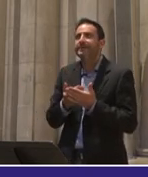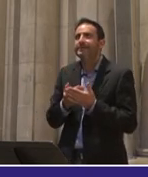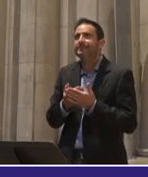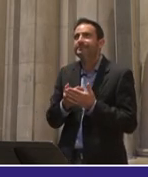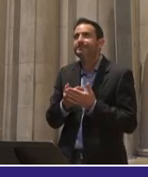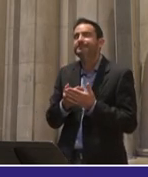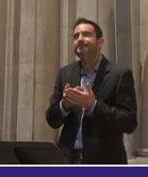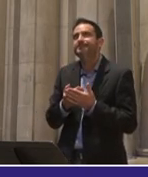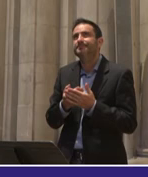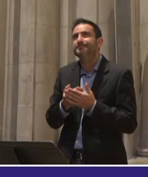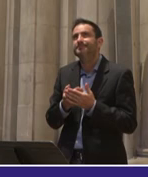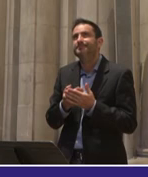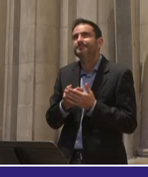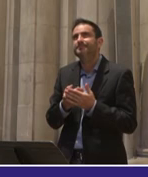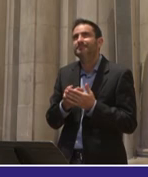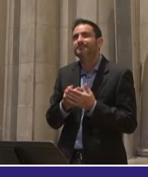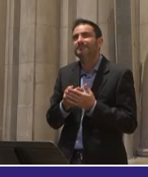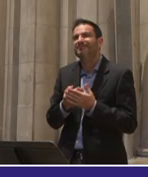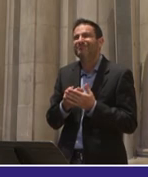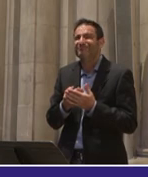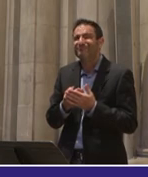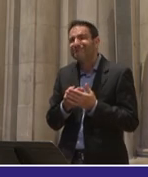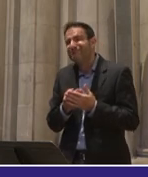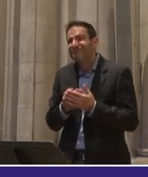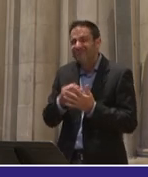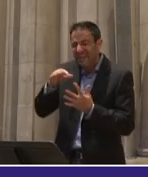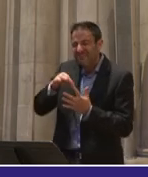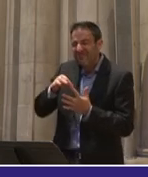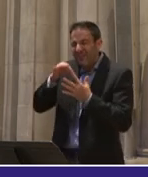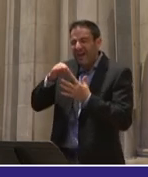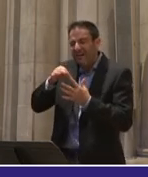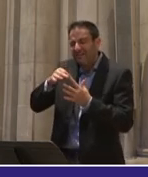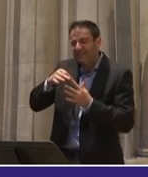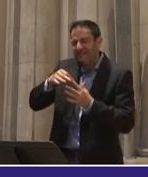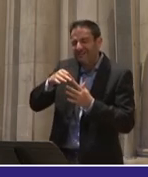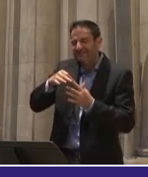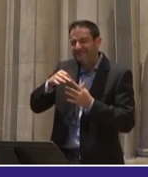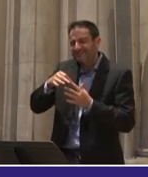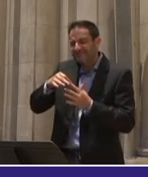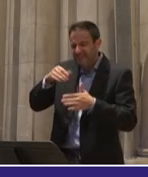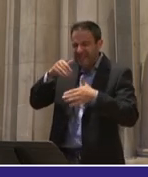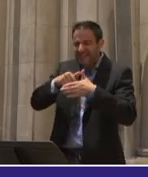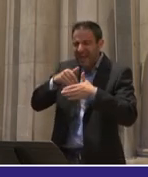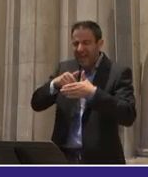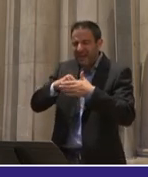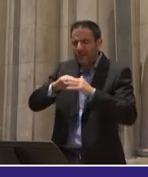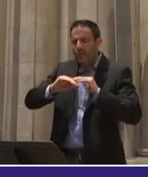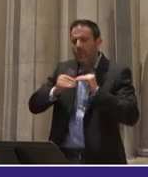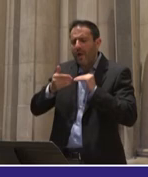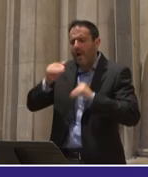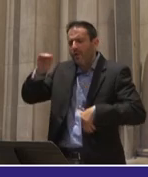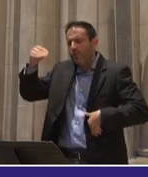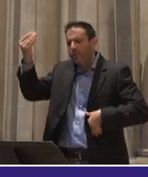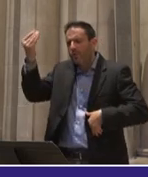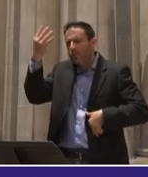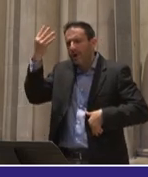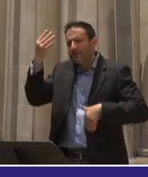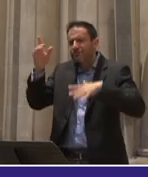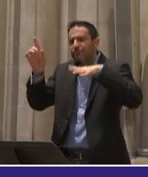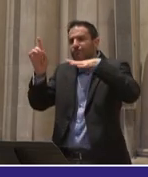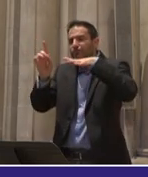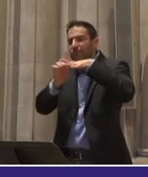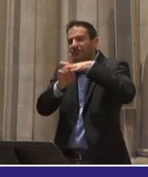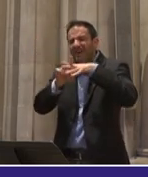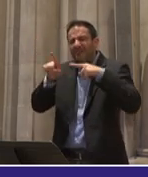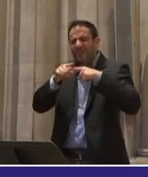somehow wrenched out of it, or the ways that grace shows up for you in the way in times when you know